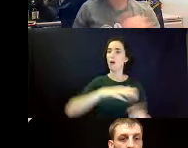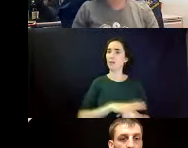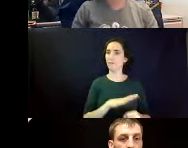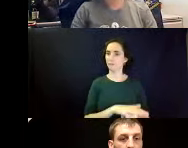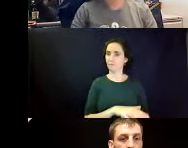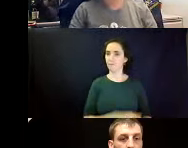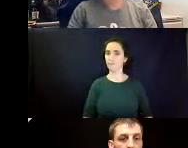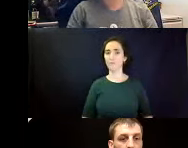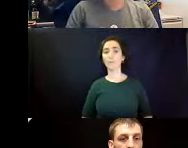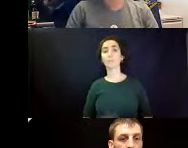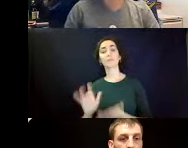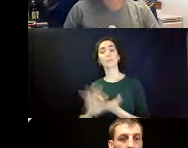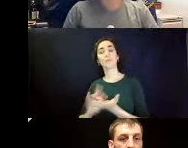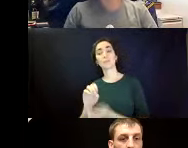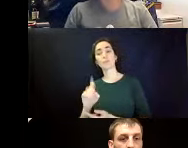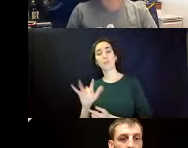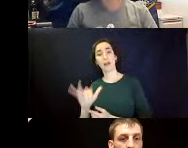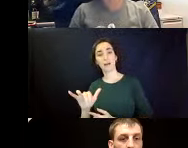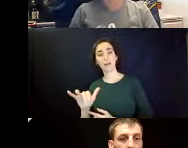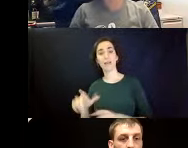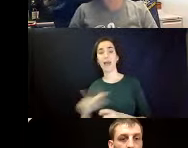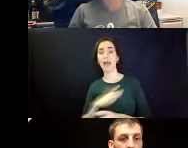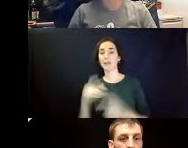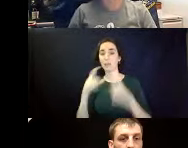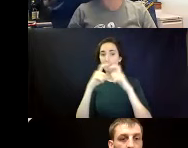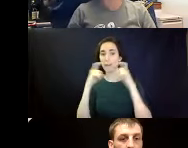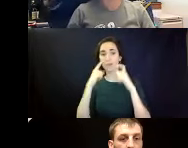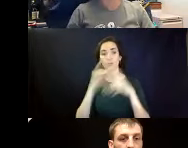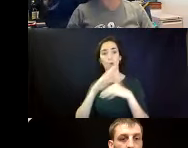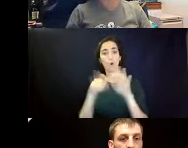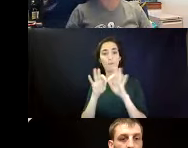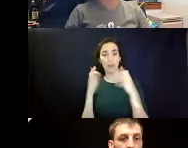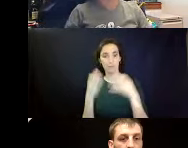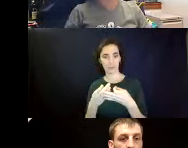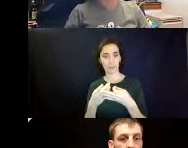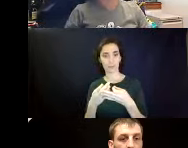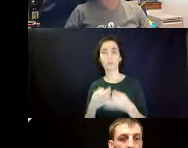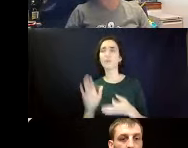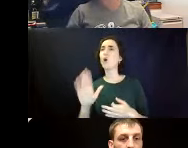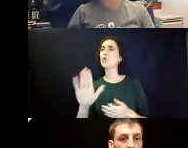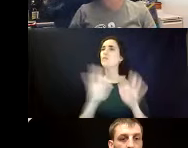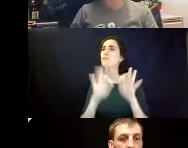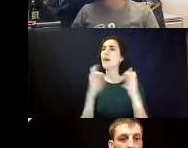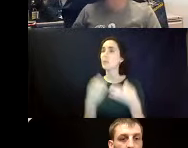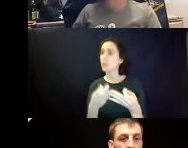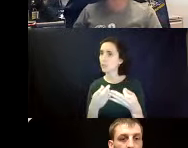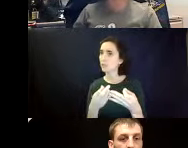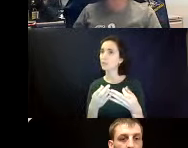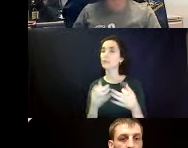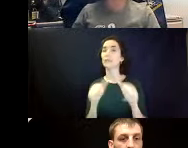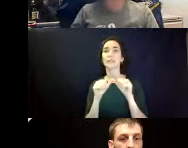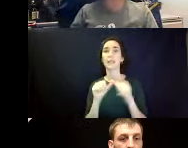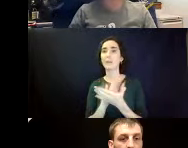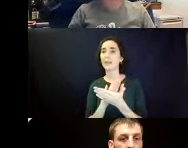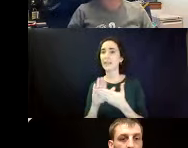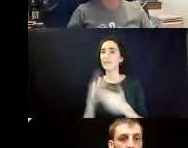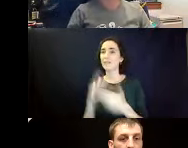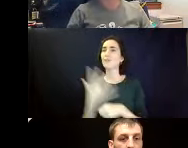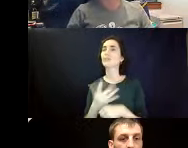Medical supplies, and then masks for the entire family. How many masks do you need to be able to keep clean for 5